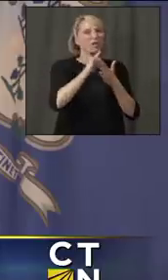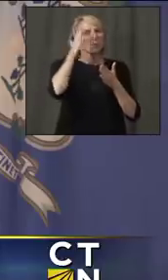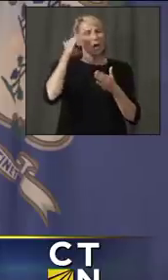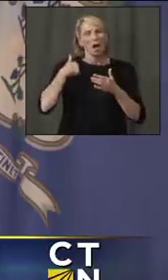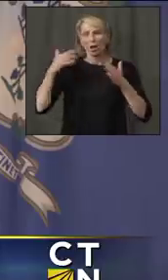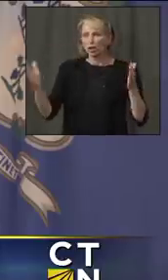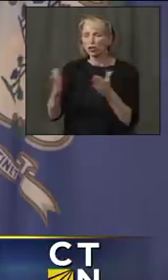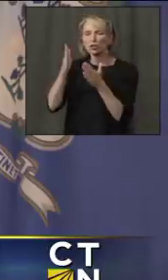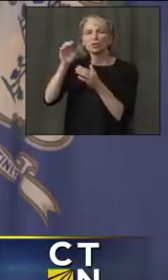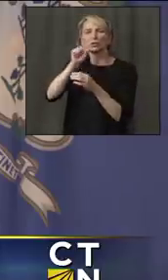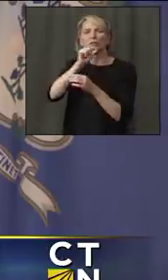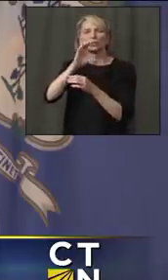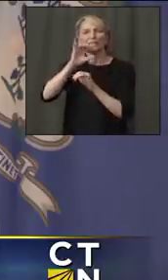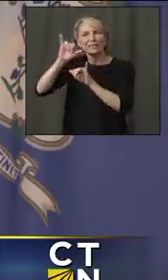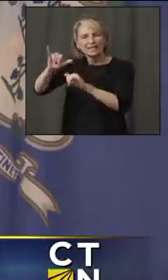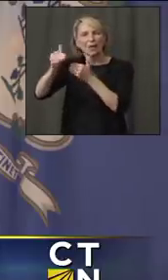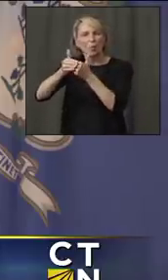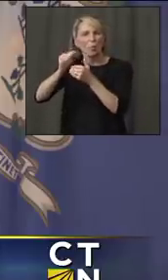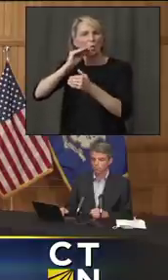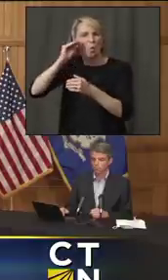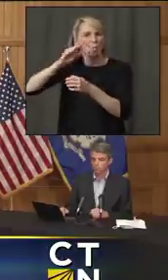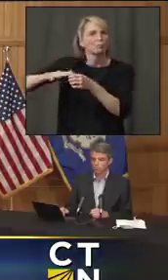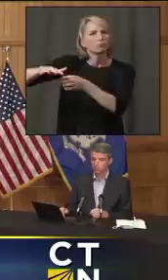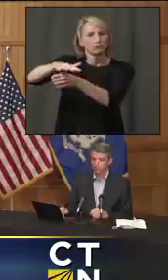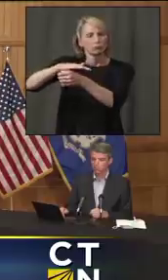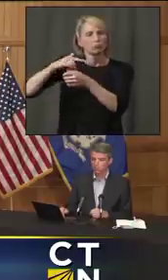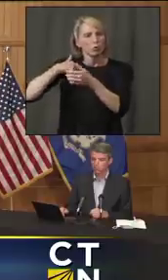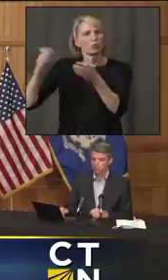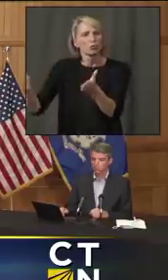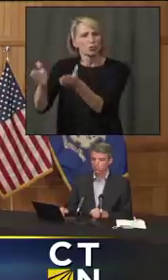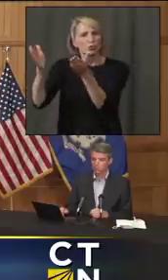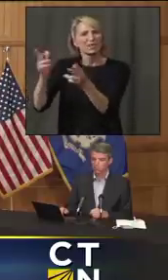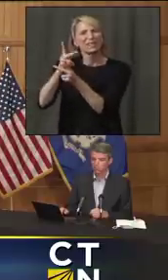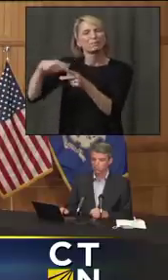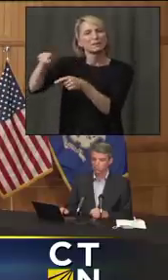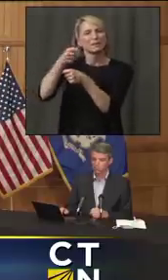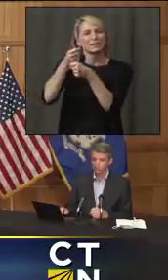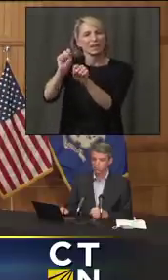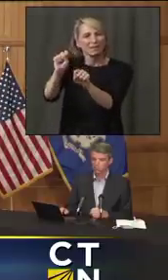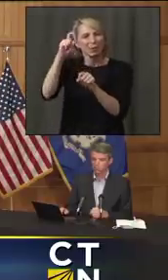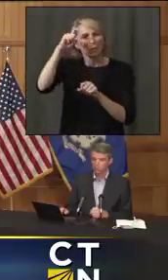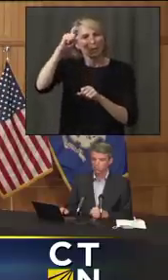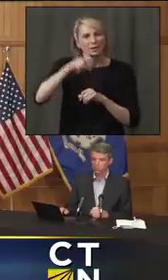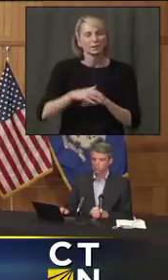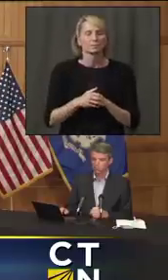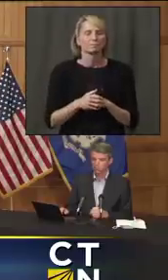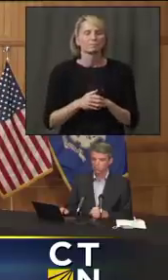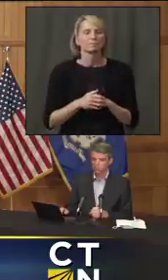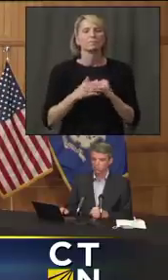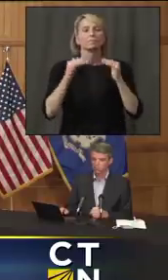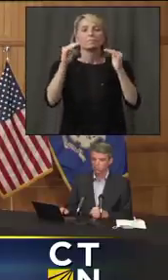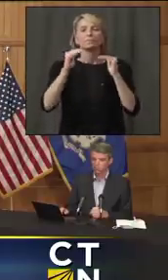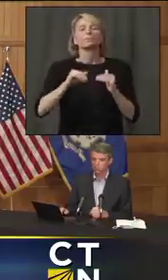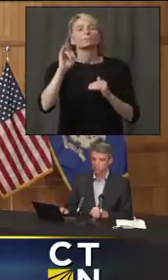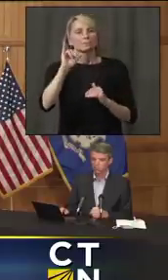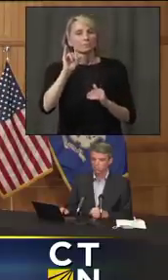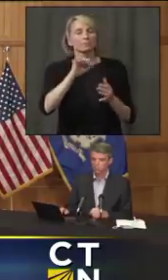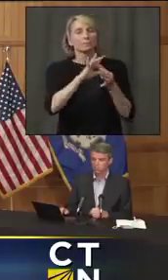Okay, in terms of the school reopening plan, the plan refers to recommendations and